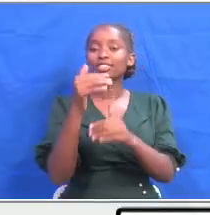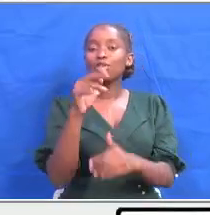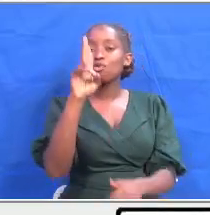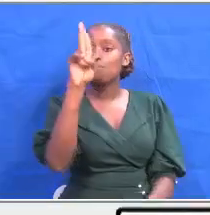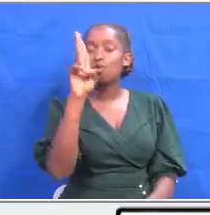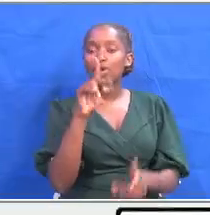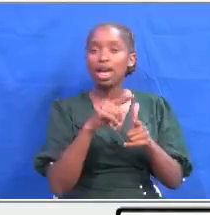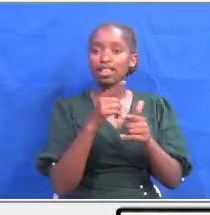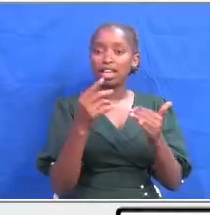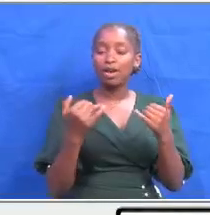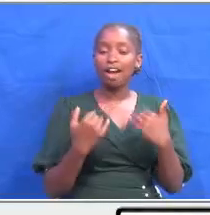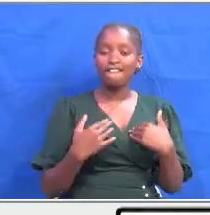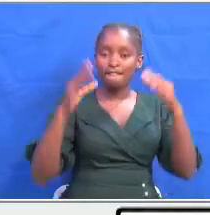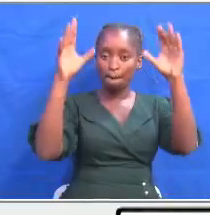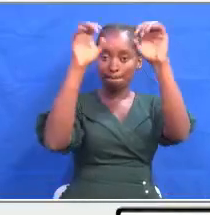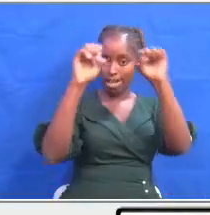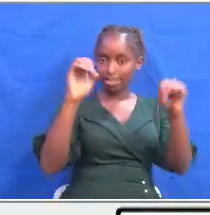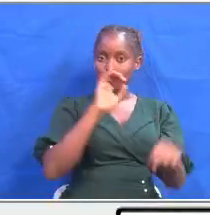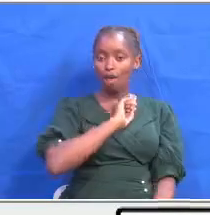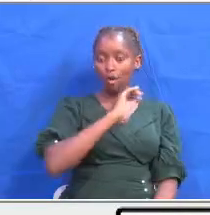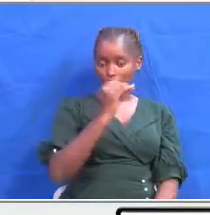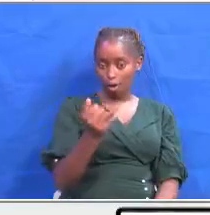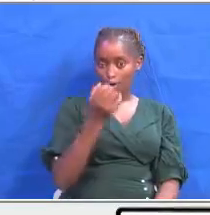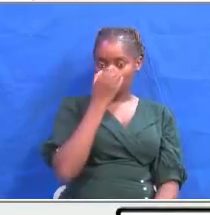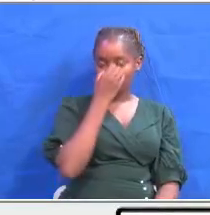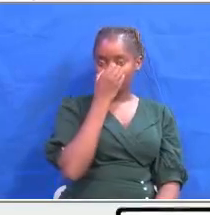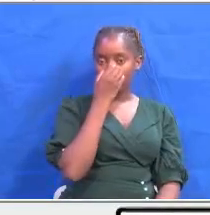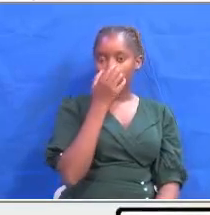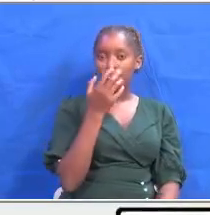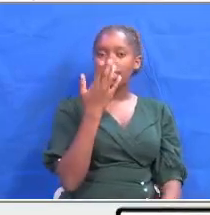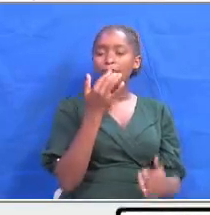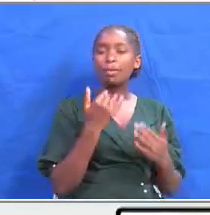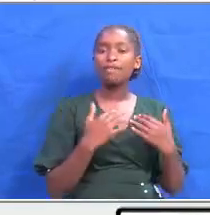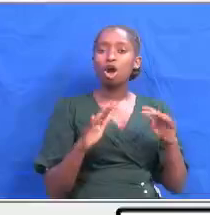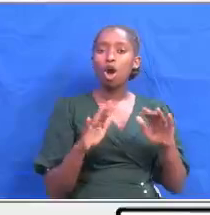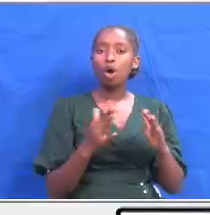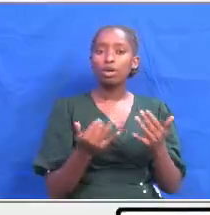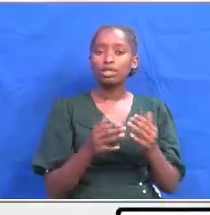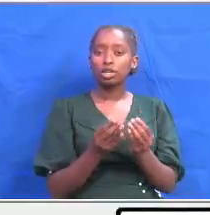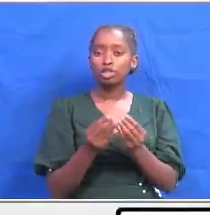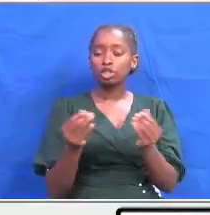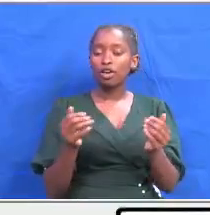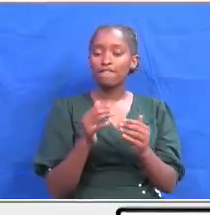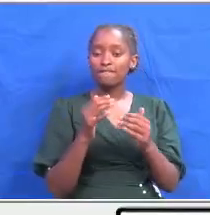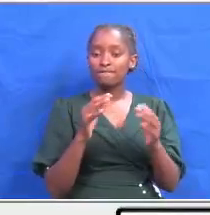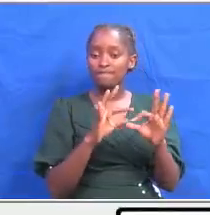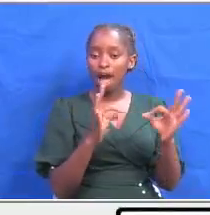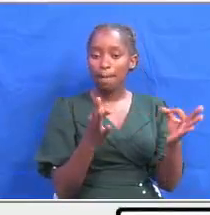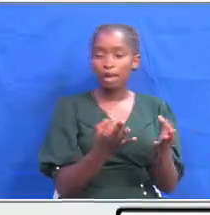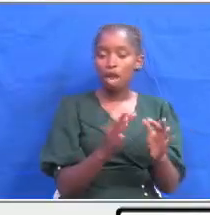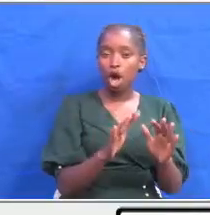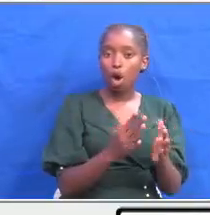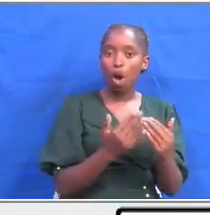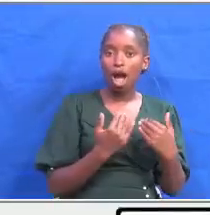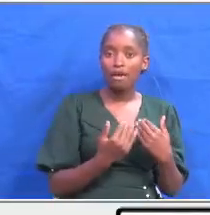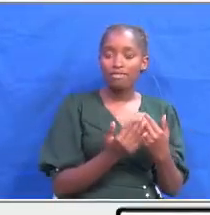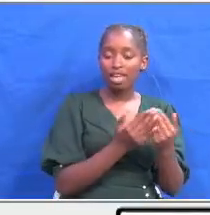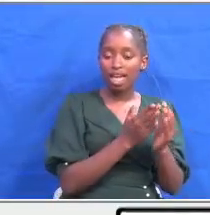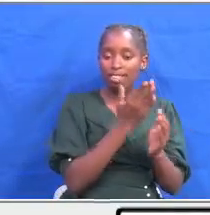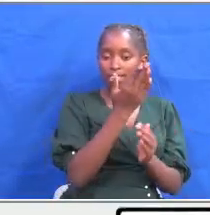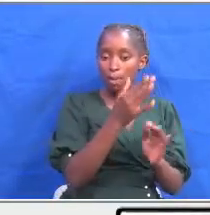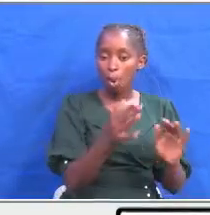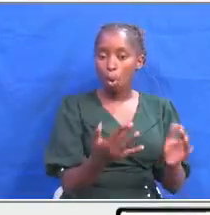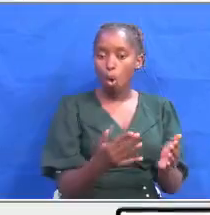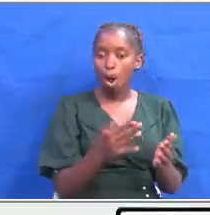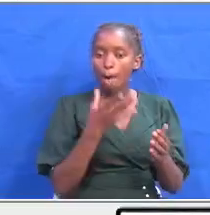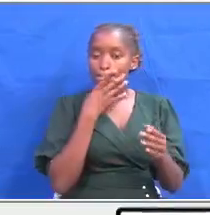you come to our president. How they have handled their immediate families and brothers and sisters, it's all there. So, and you